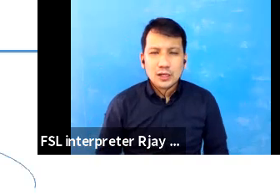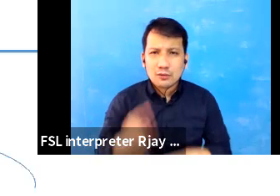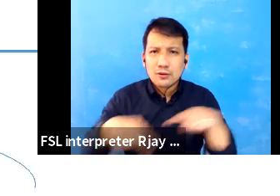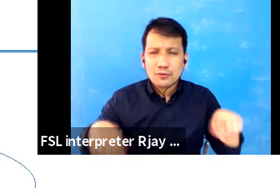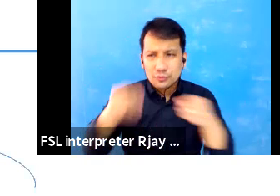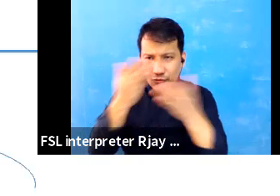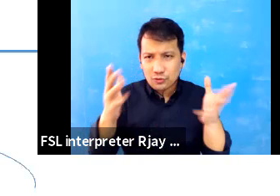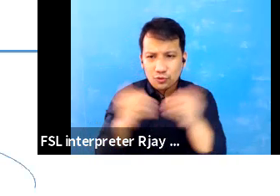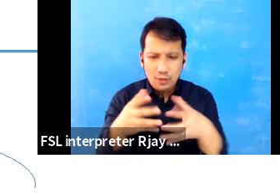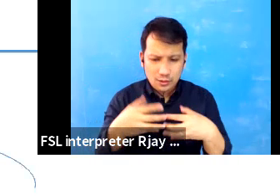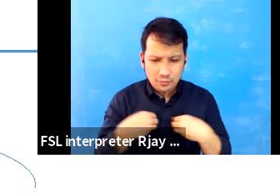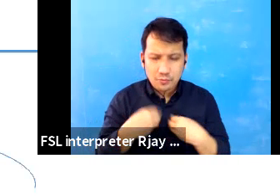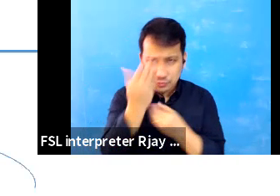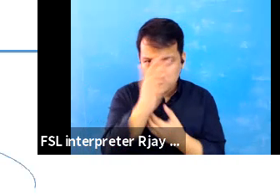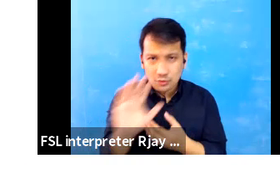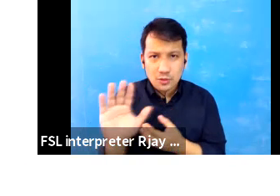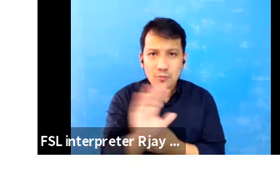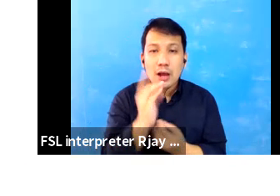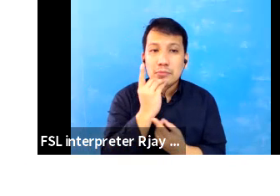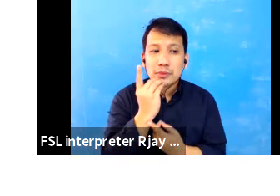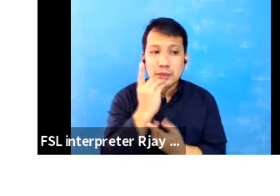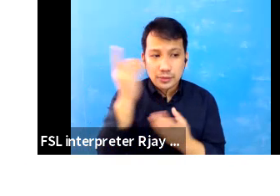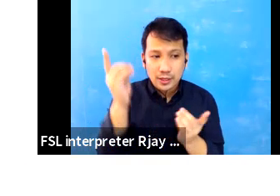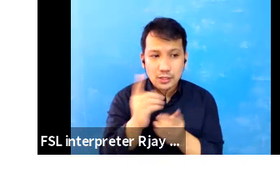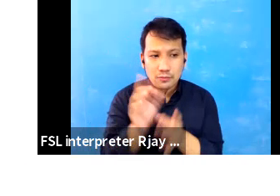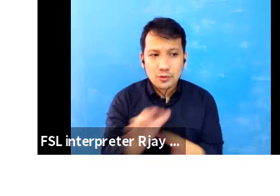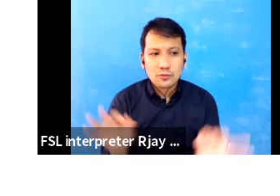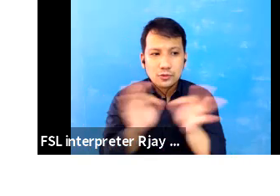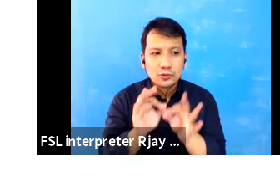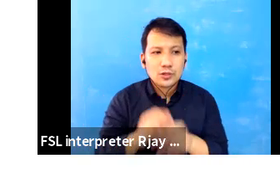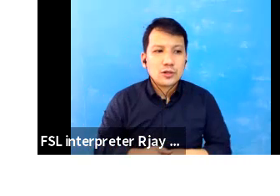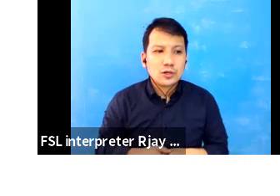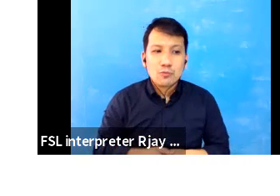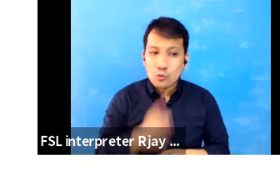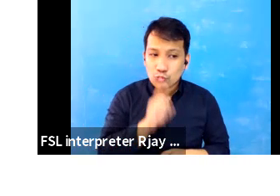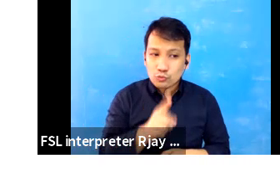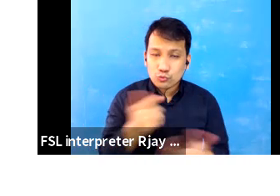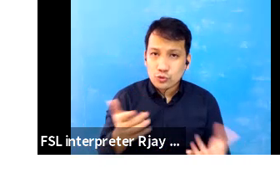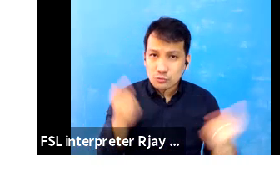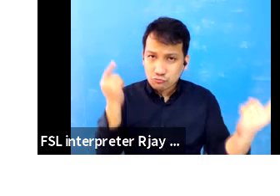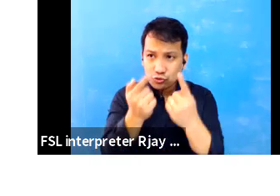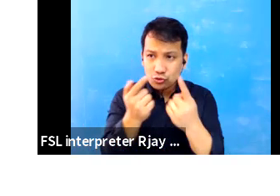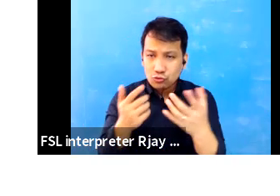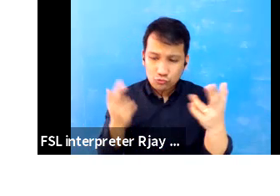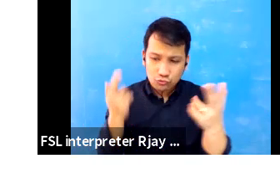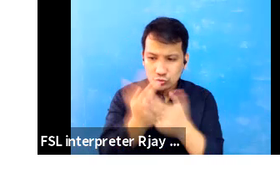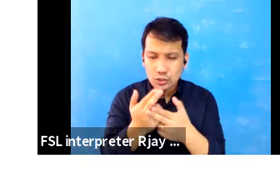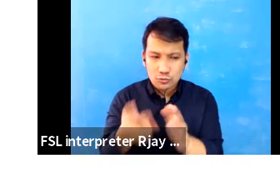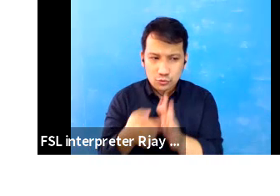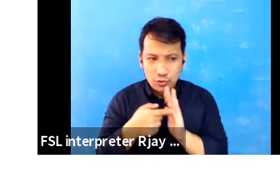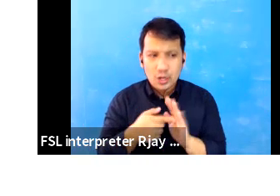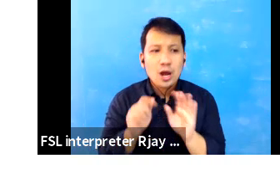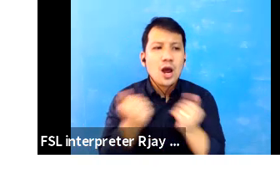and the total acceptable diet is very important, and we have to make sure that we meet the requirements. So how do we